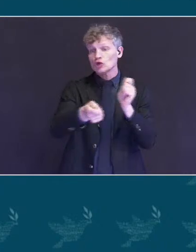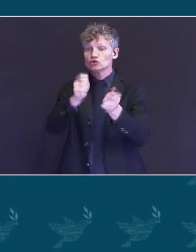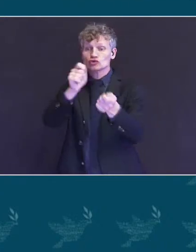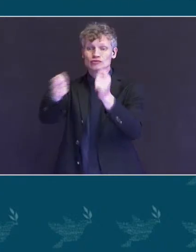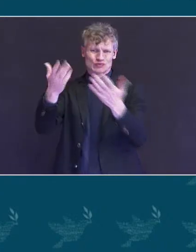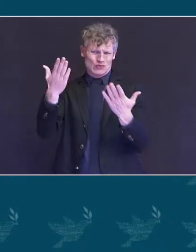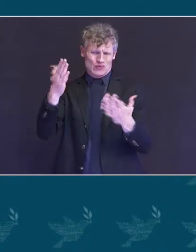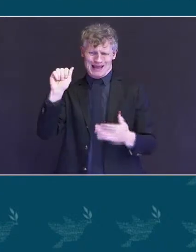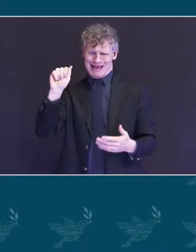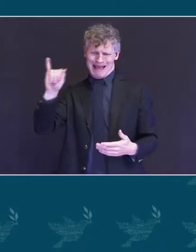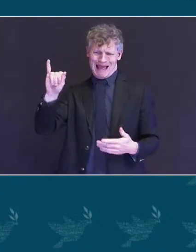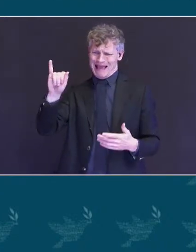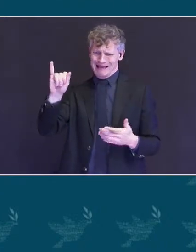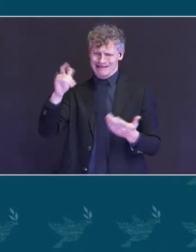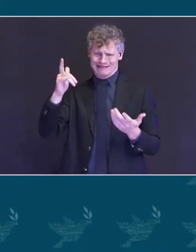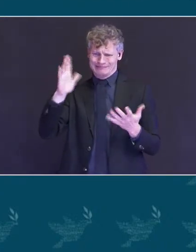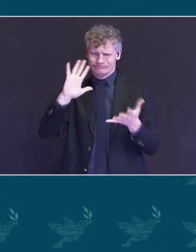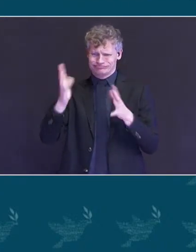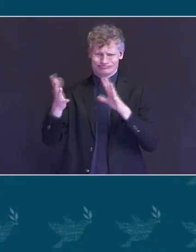changes rapidly.